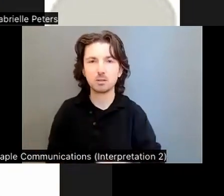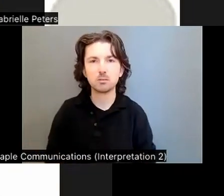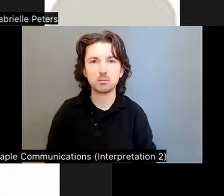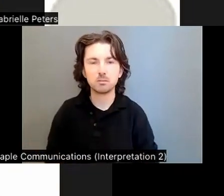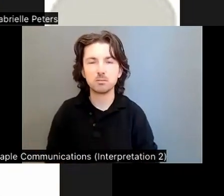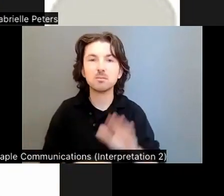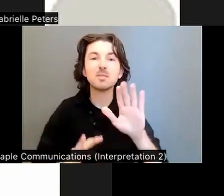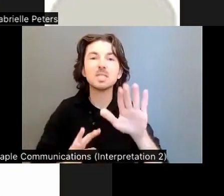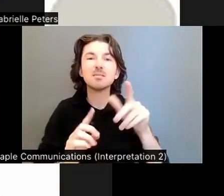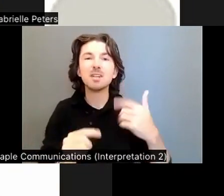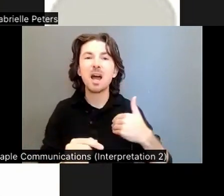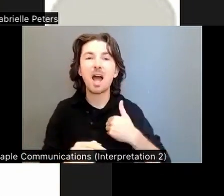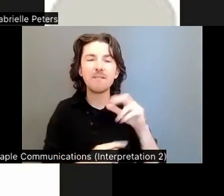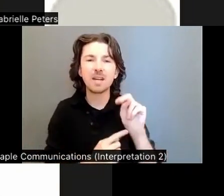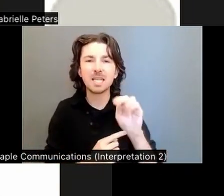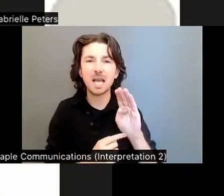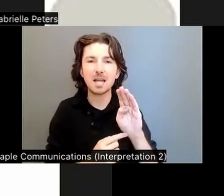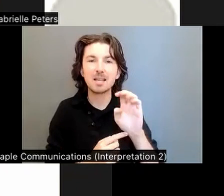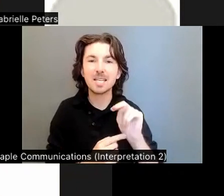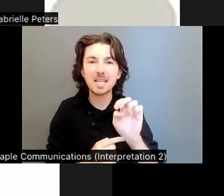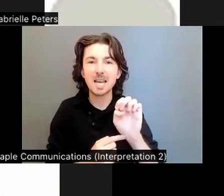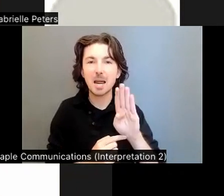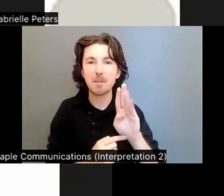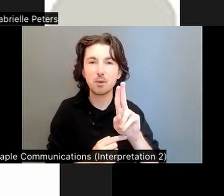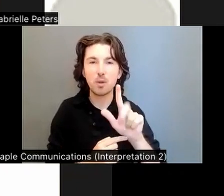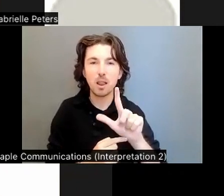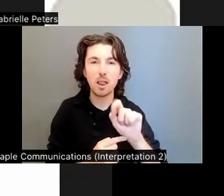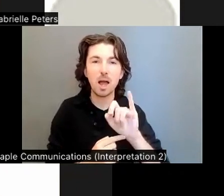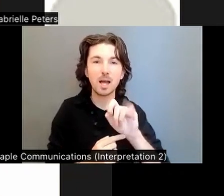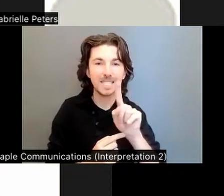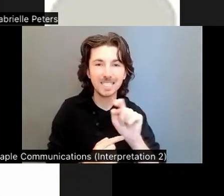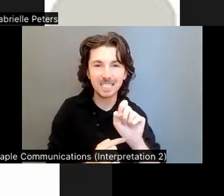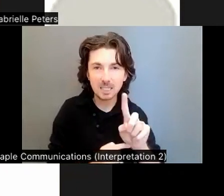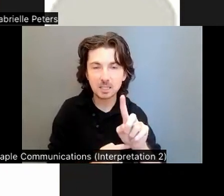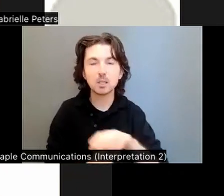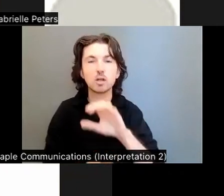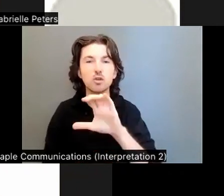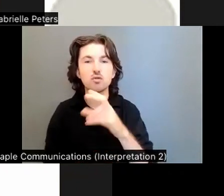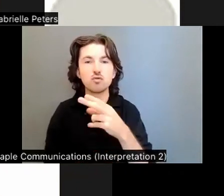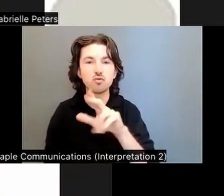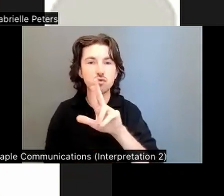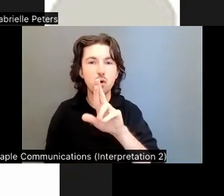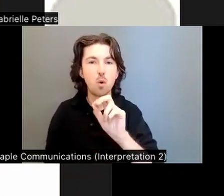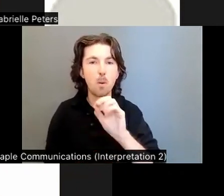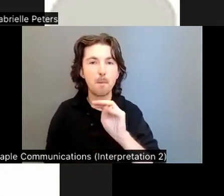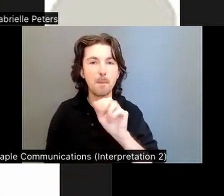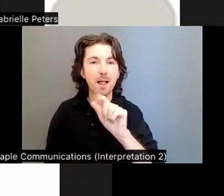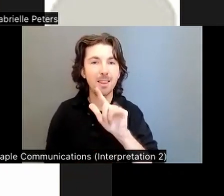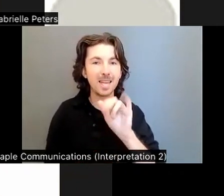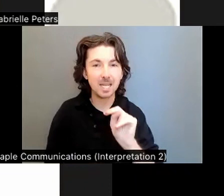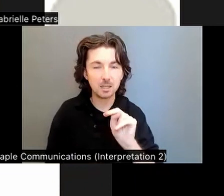cromolyn. And you can follow the story from the hashtags bring cromolyn back and hashtag help us